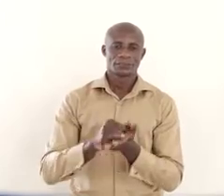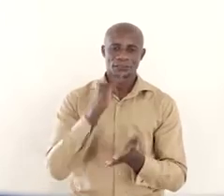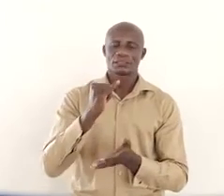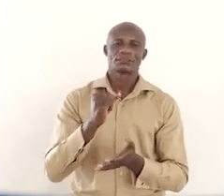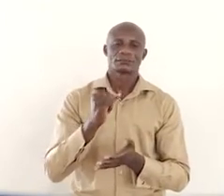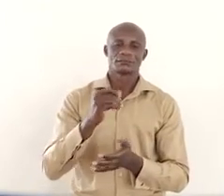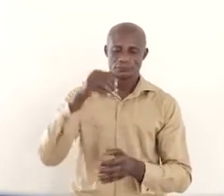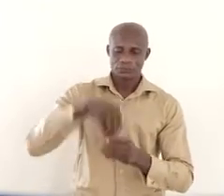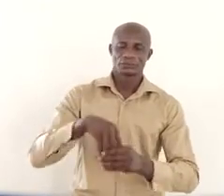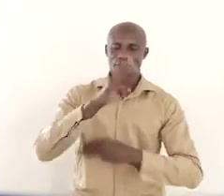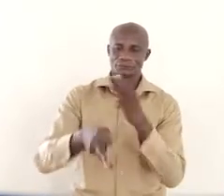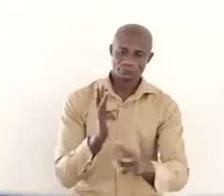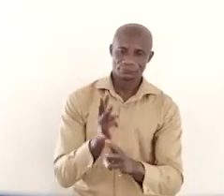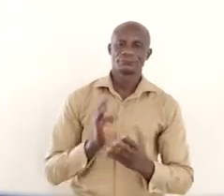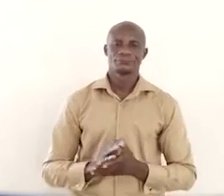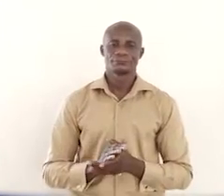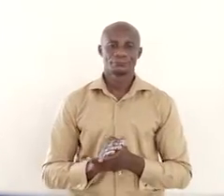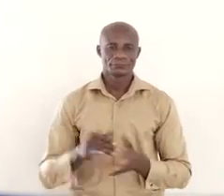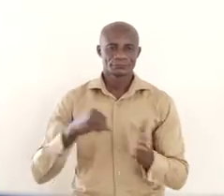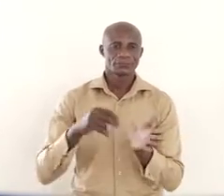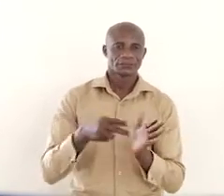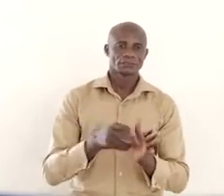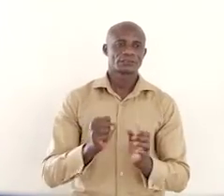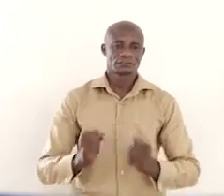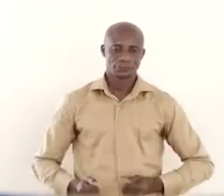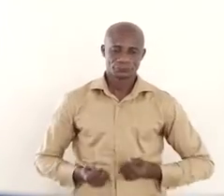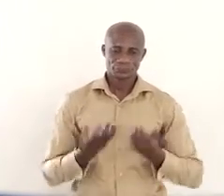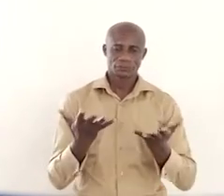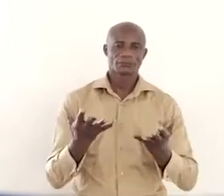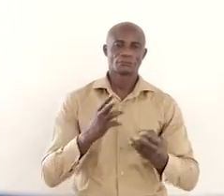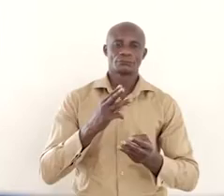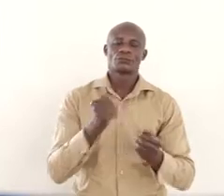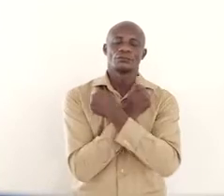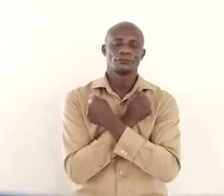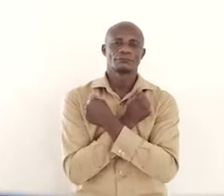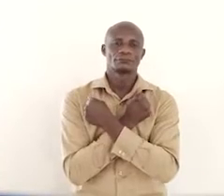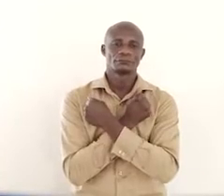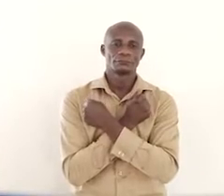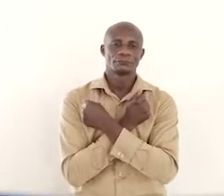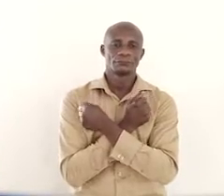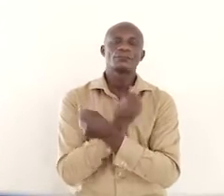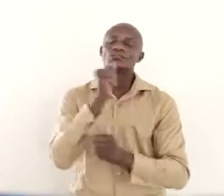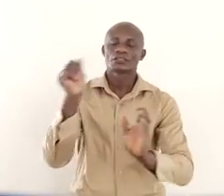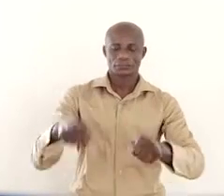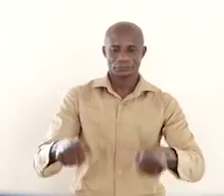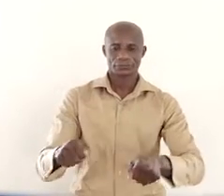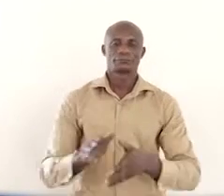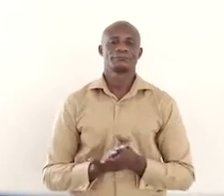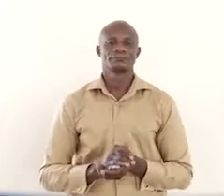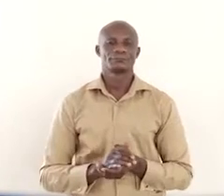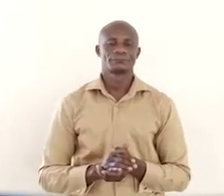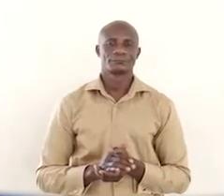that is the dispensation in the world. It means that sacrificial love is